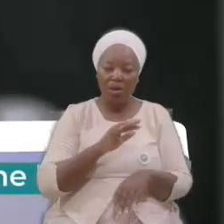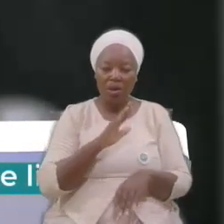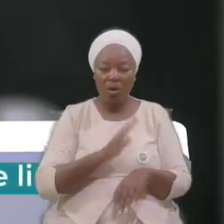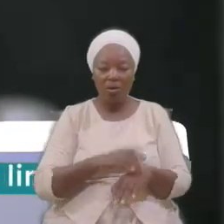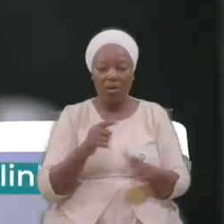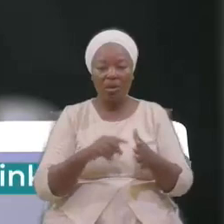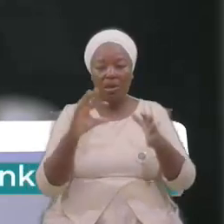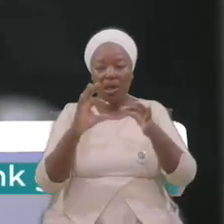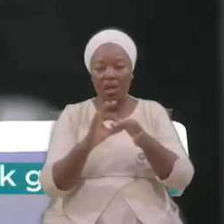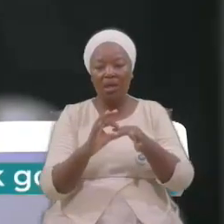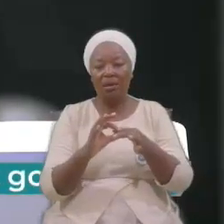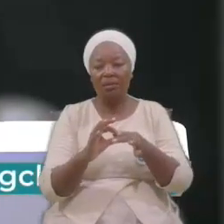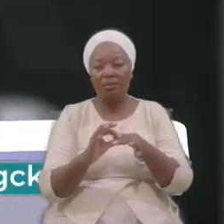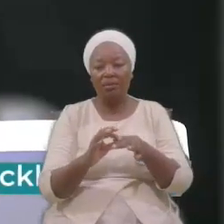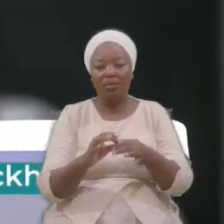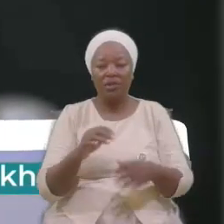there,